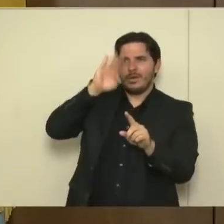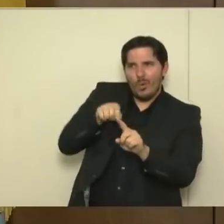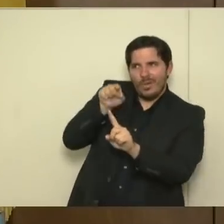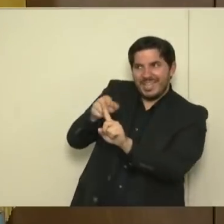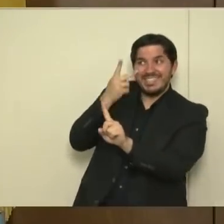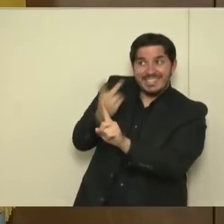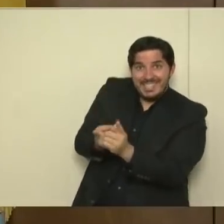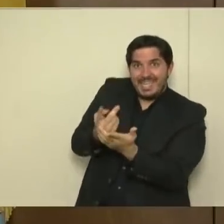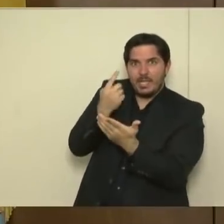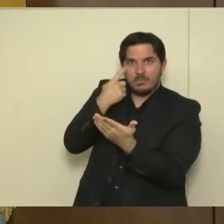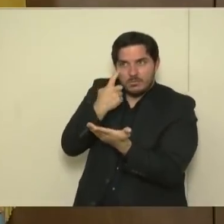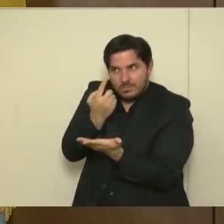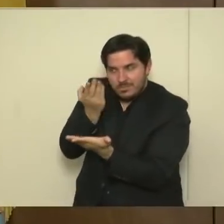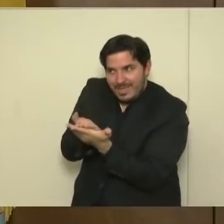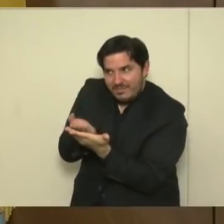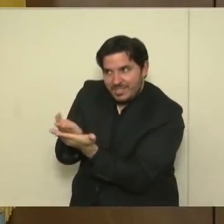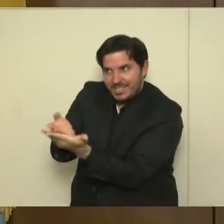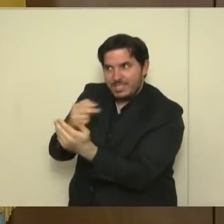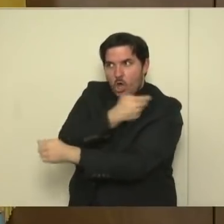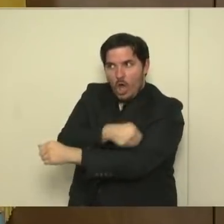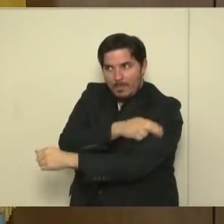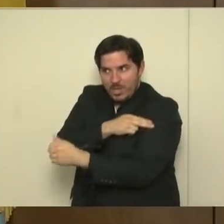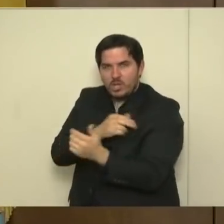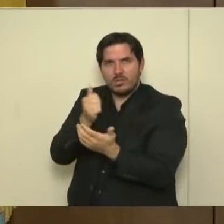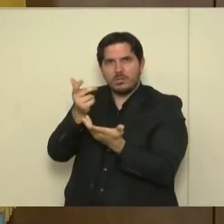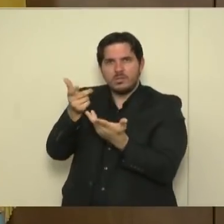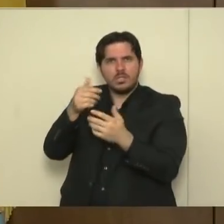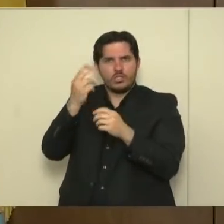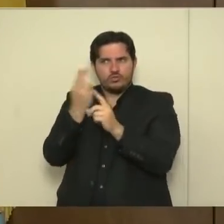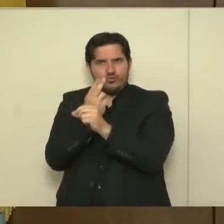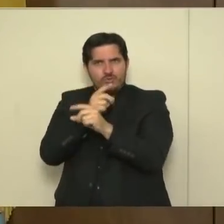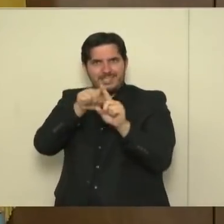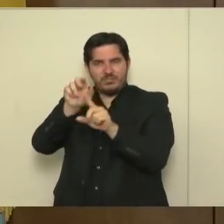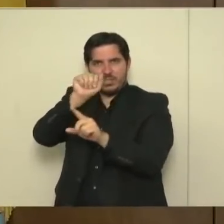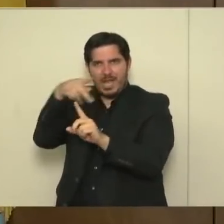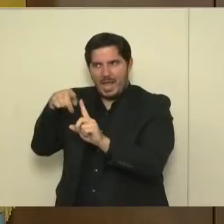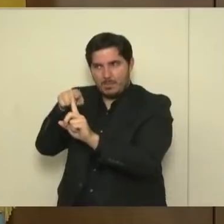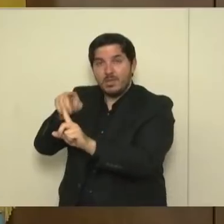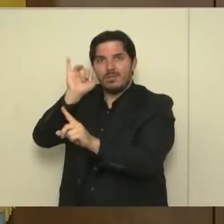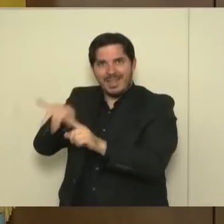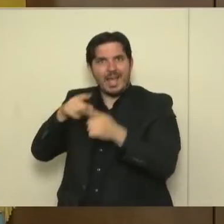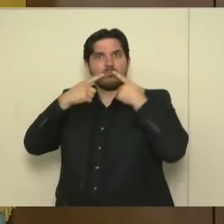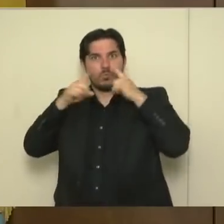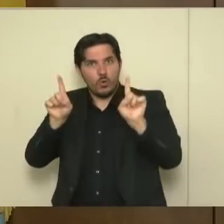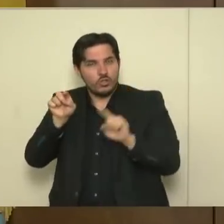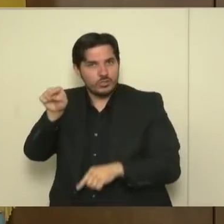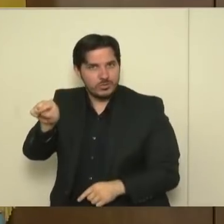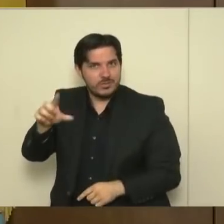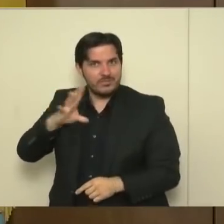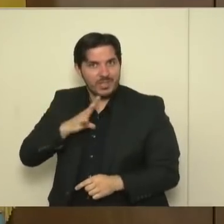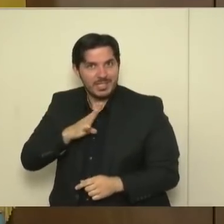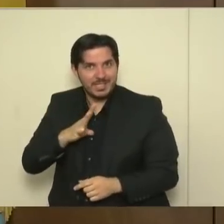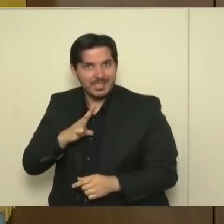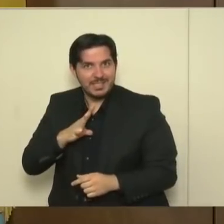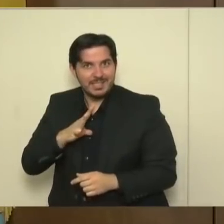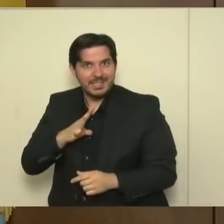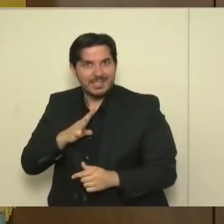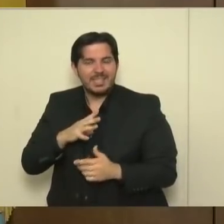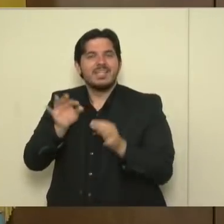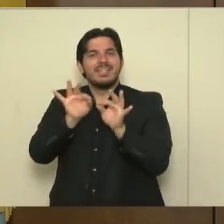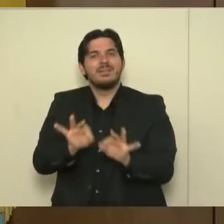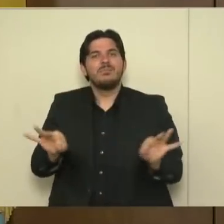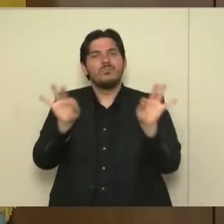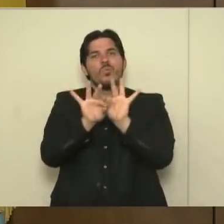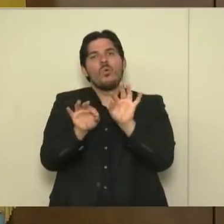not directly contact tracing, but related in that we're asking people to participate in delivering